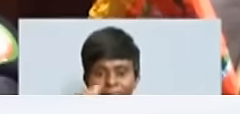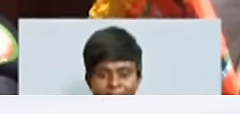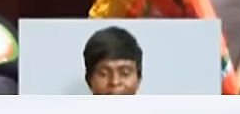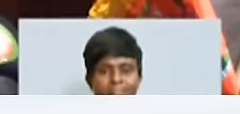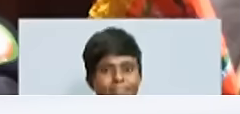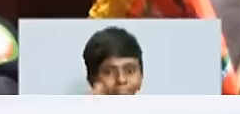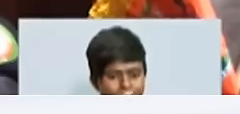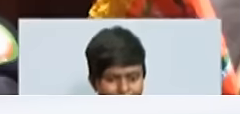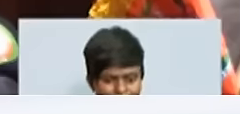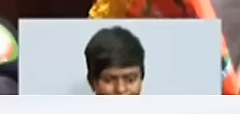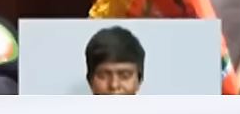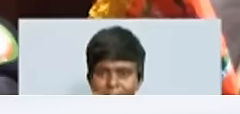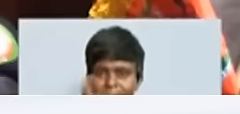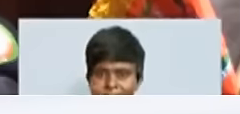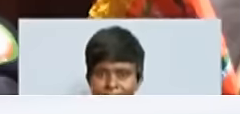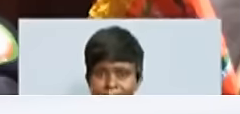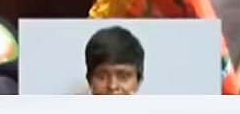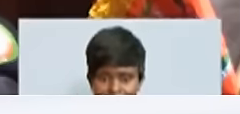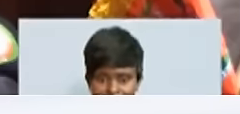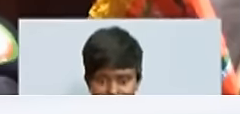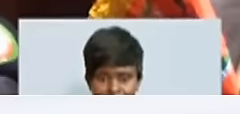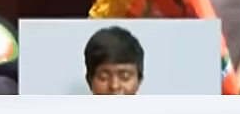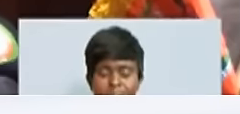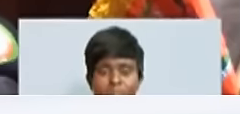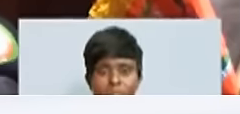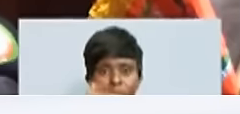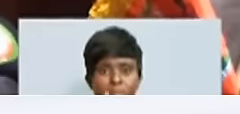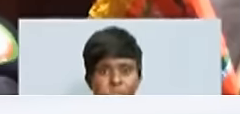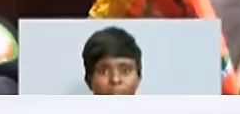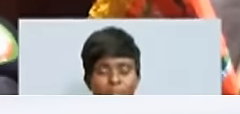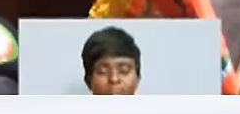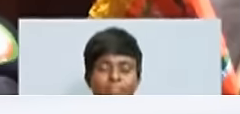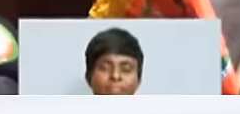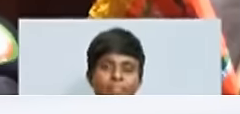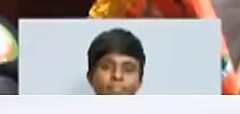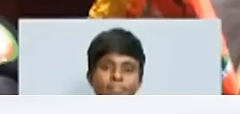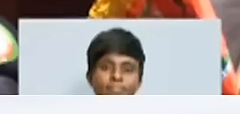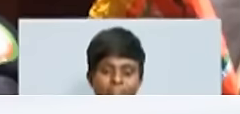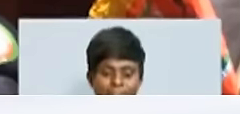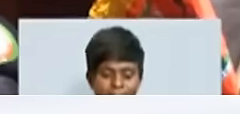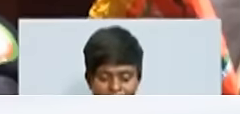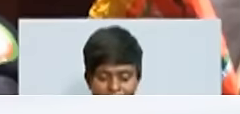every activity aimed at strengthening the fabric of